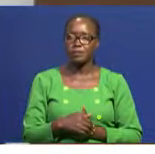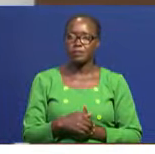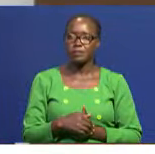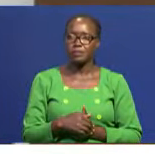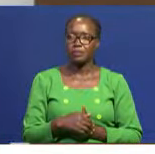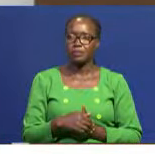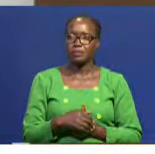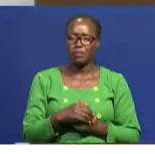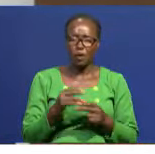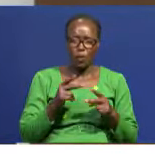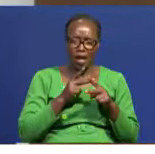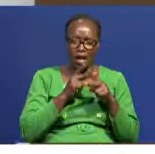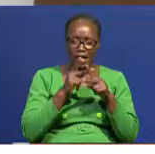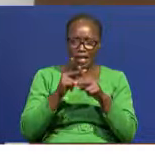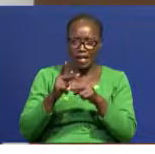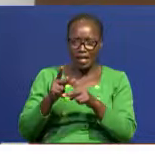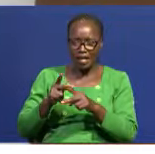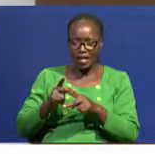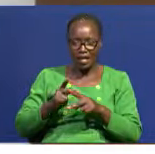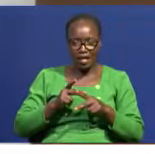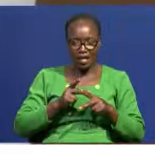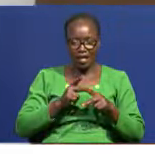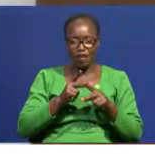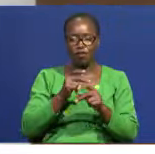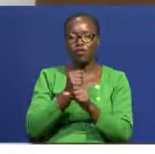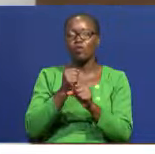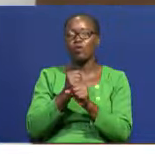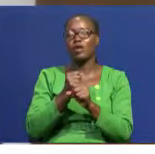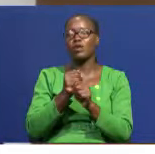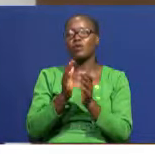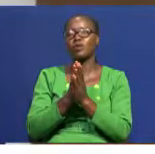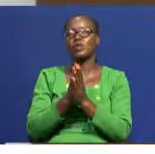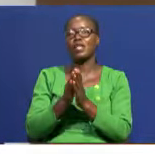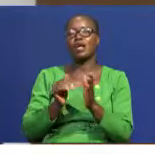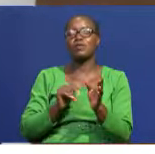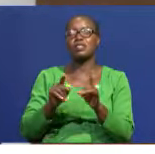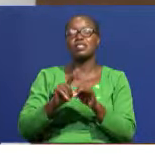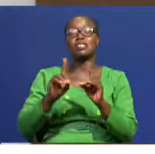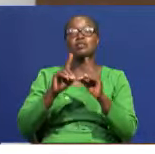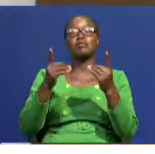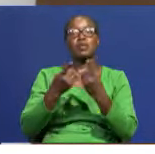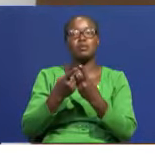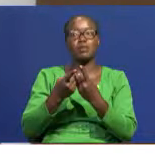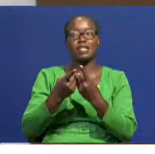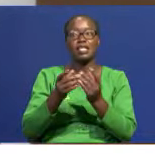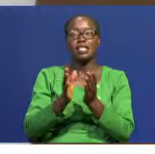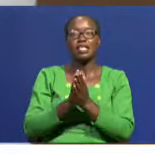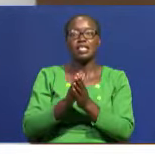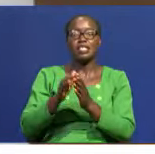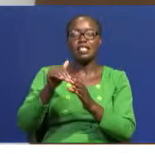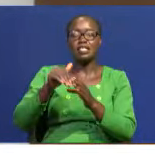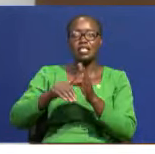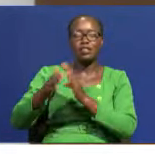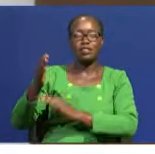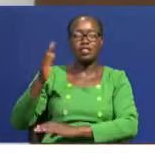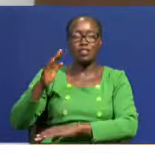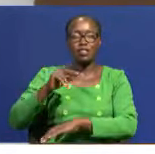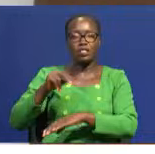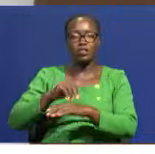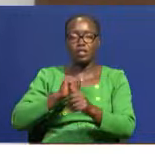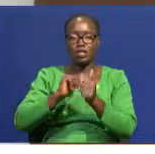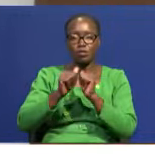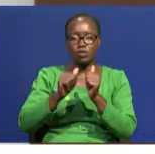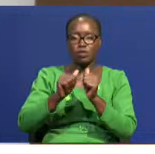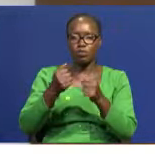We are very keen in working with our sister department, Internal Security and National Administration, to ensure that we remove all